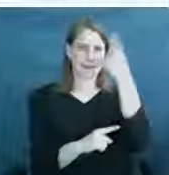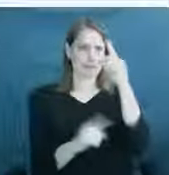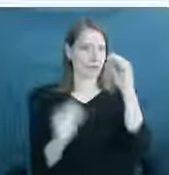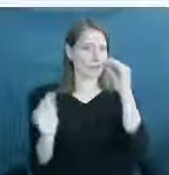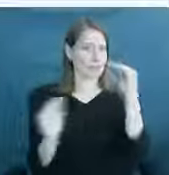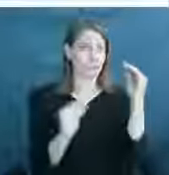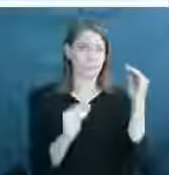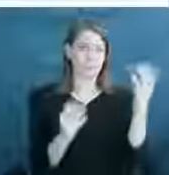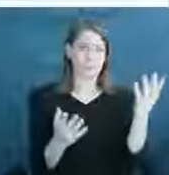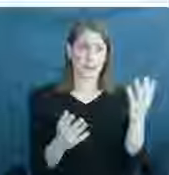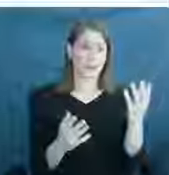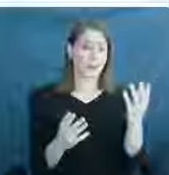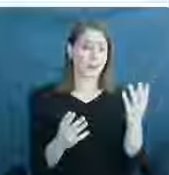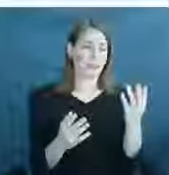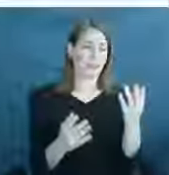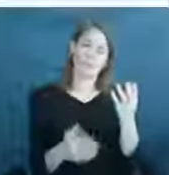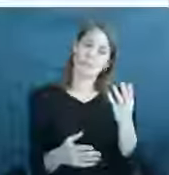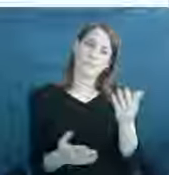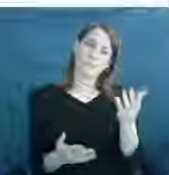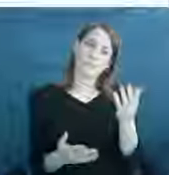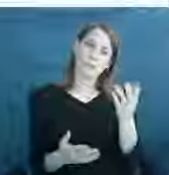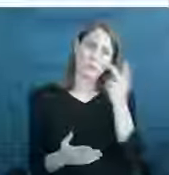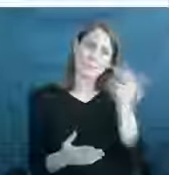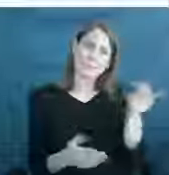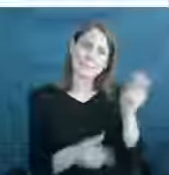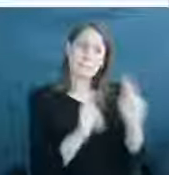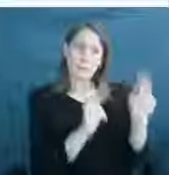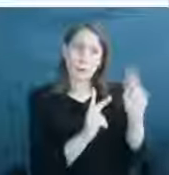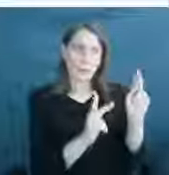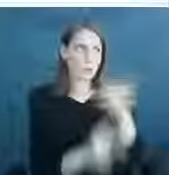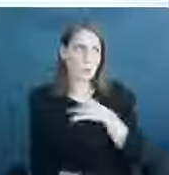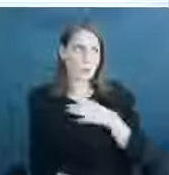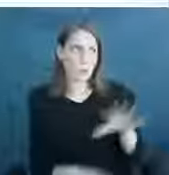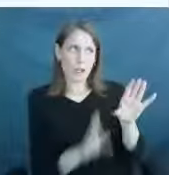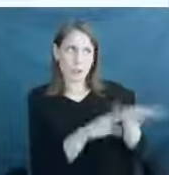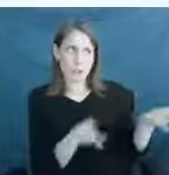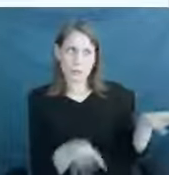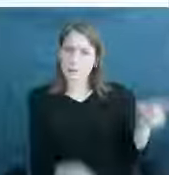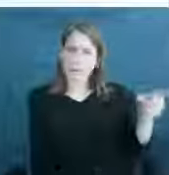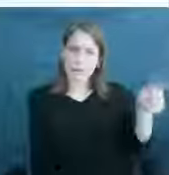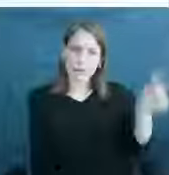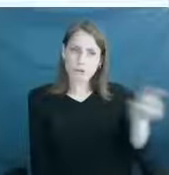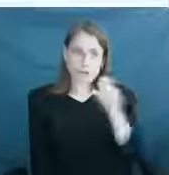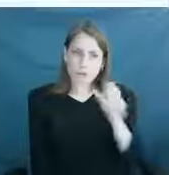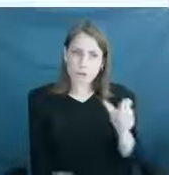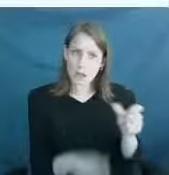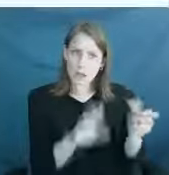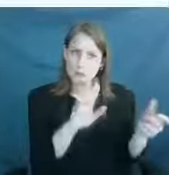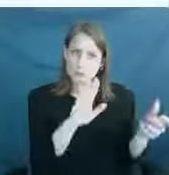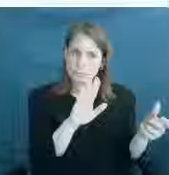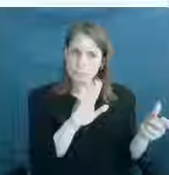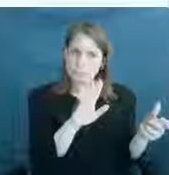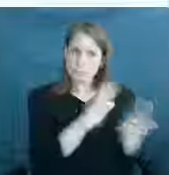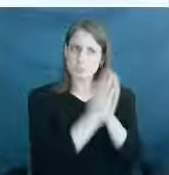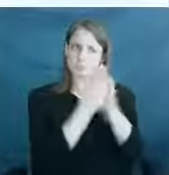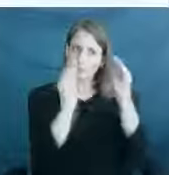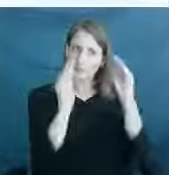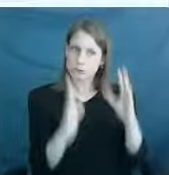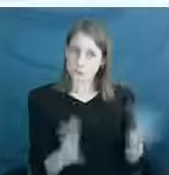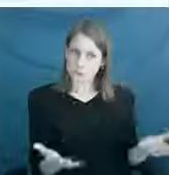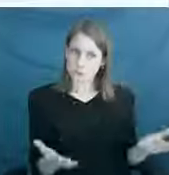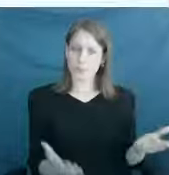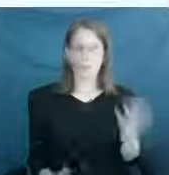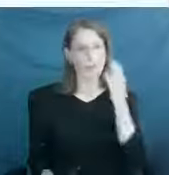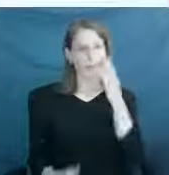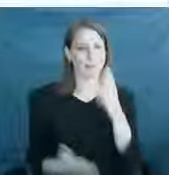Now, that's a very extreme example. However, the same principle applies in teaching. You can see people that don't like